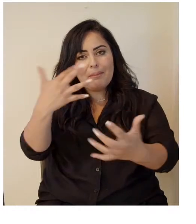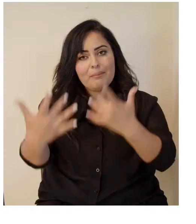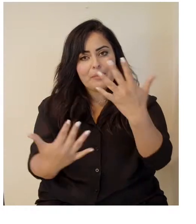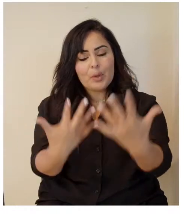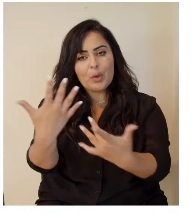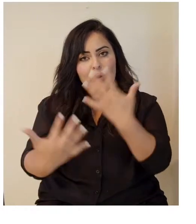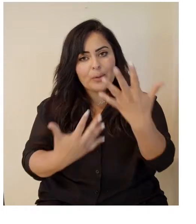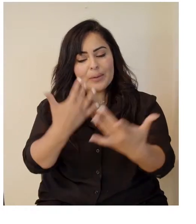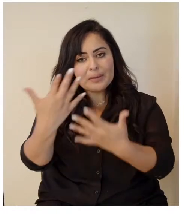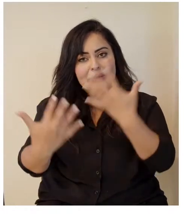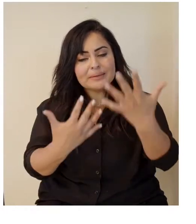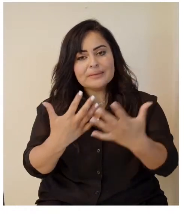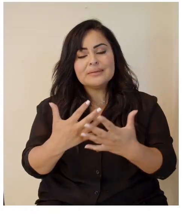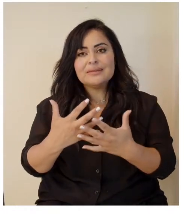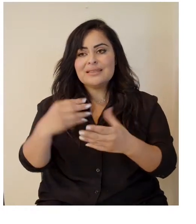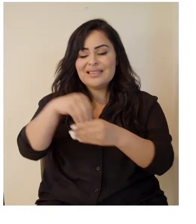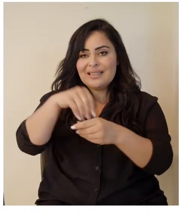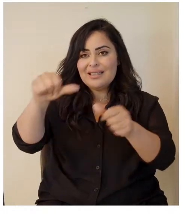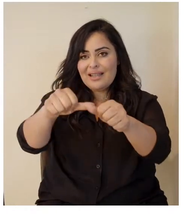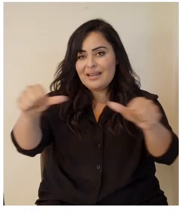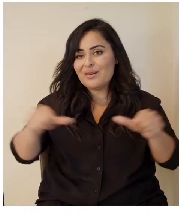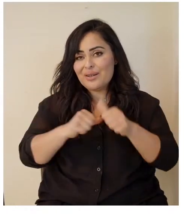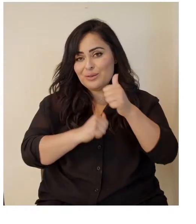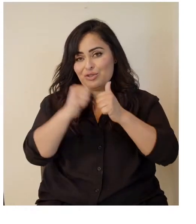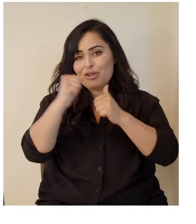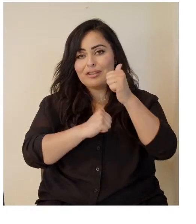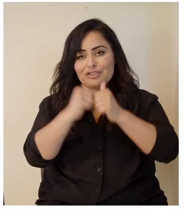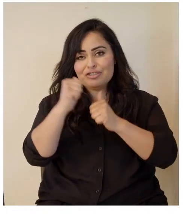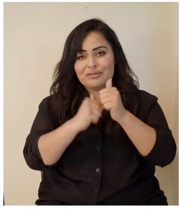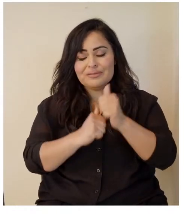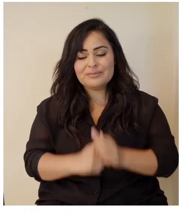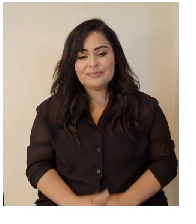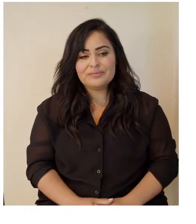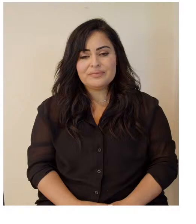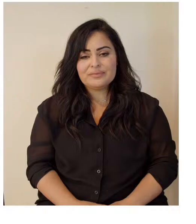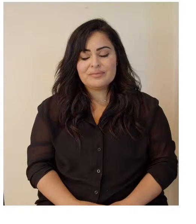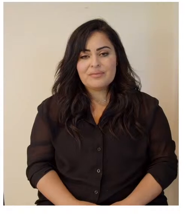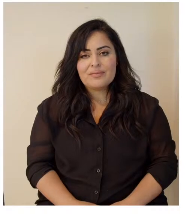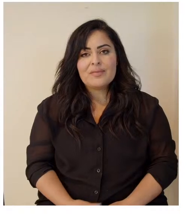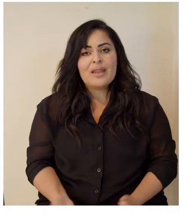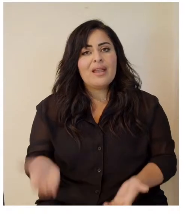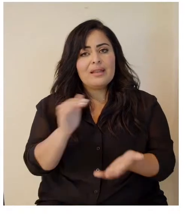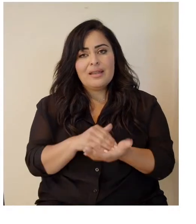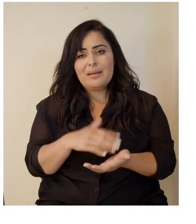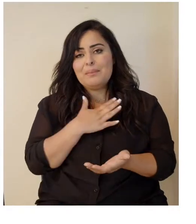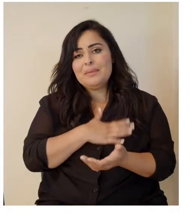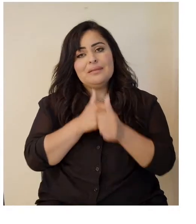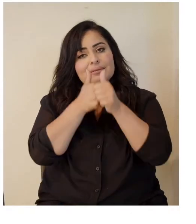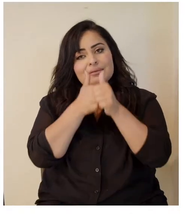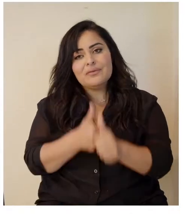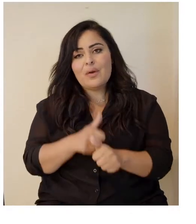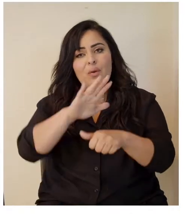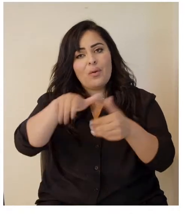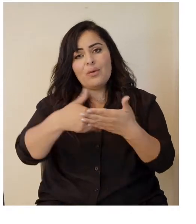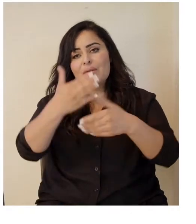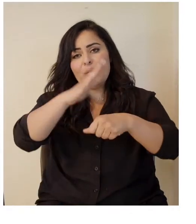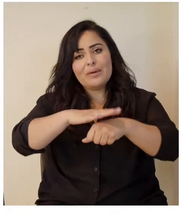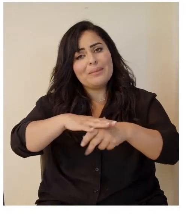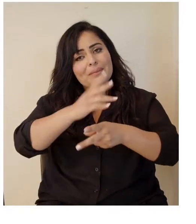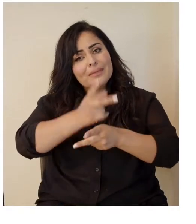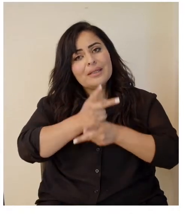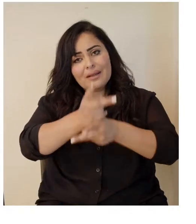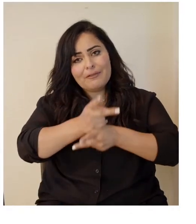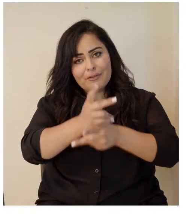that in these structures. And so please heed those warnings and be careful about